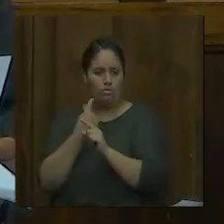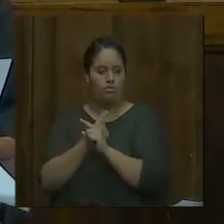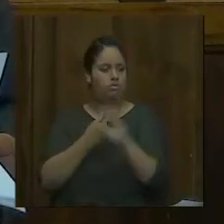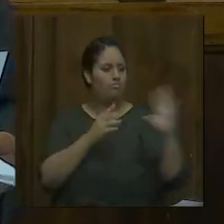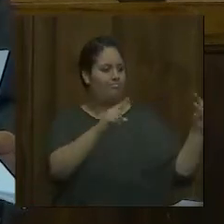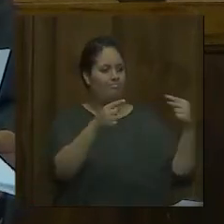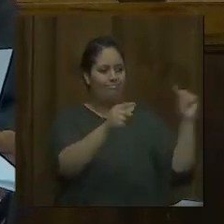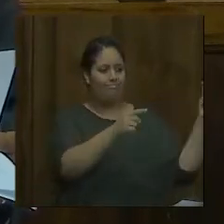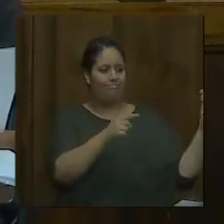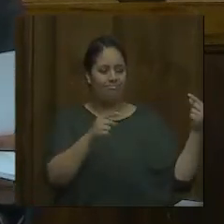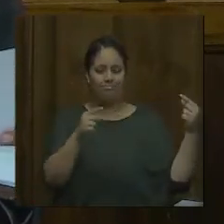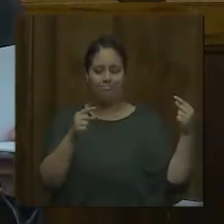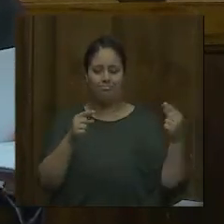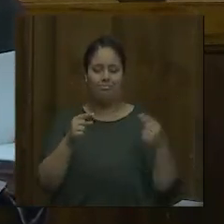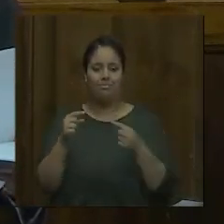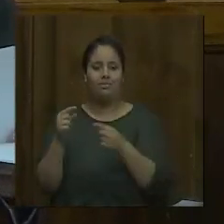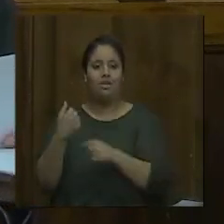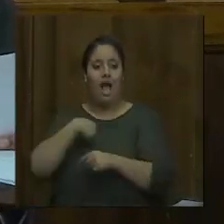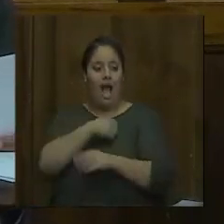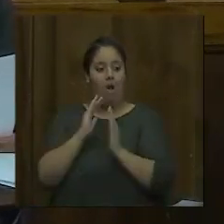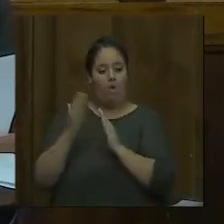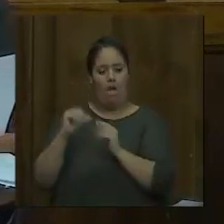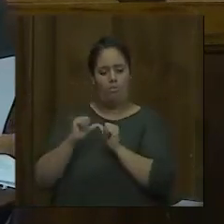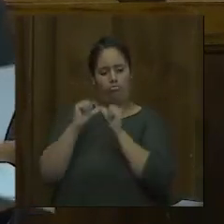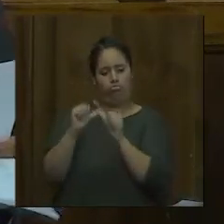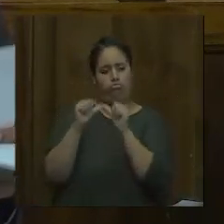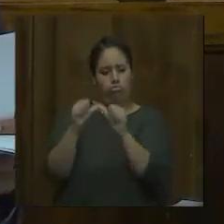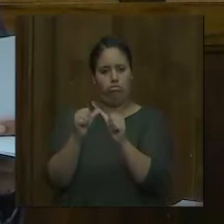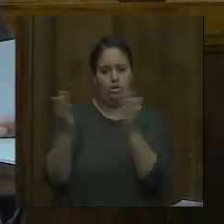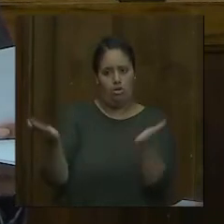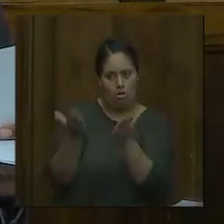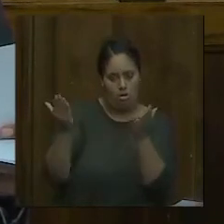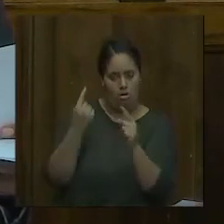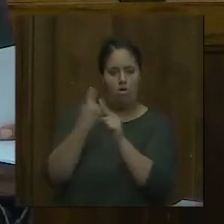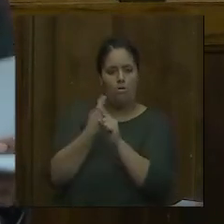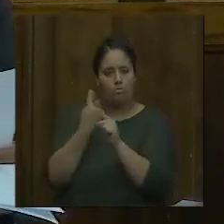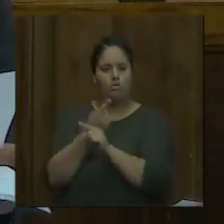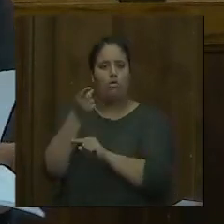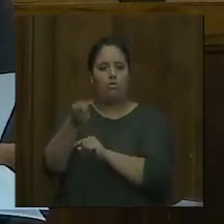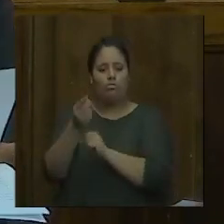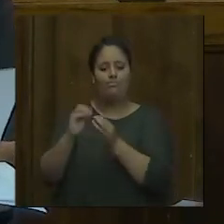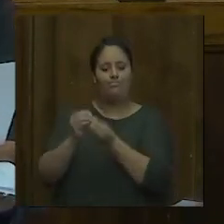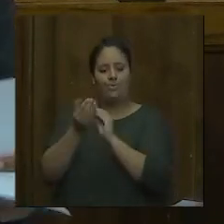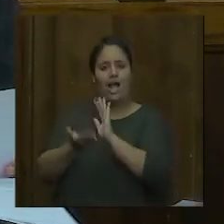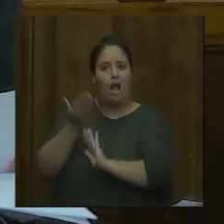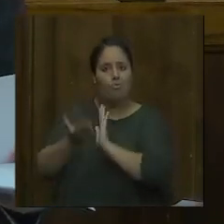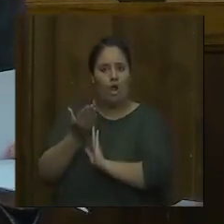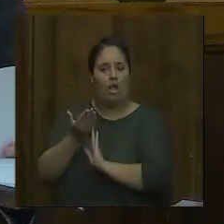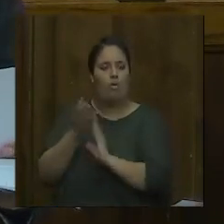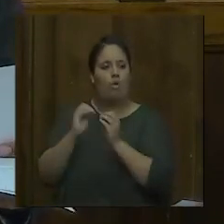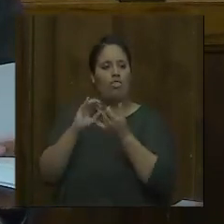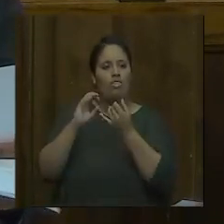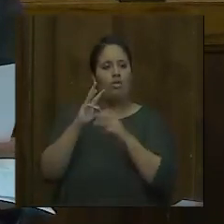built, Olivier. maintained and sustained, but they are also being upgraded with